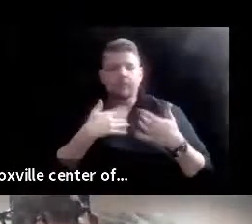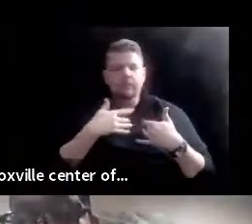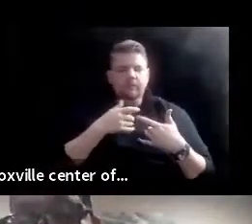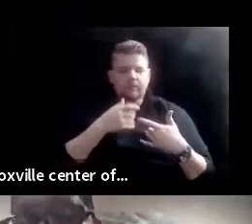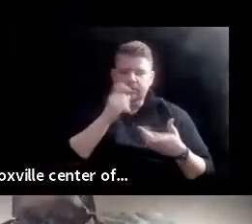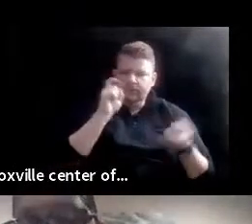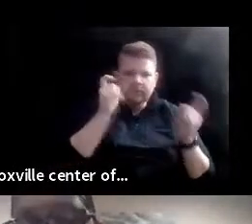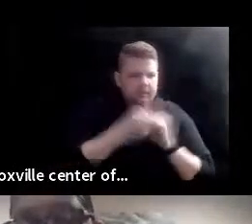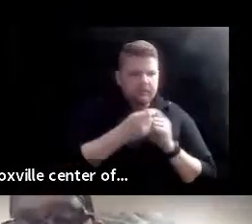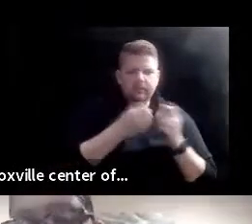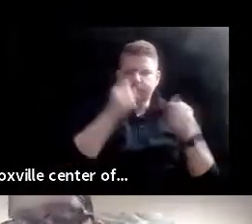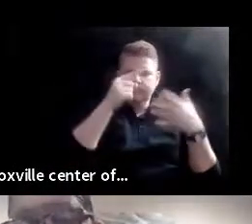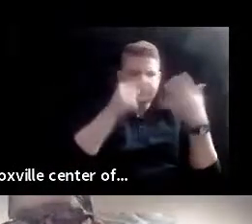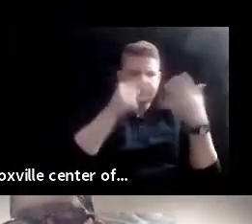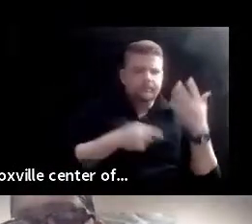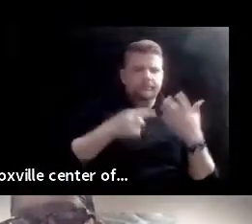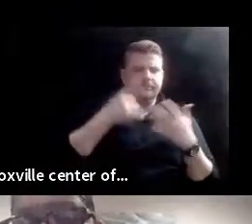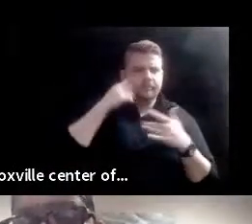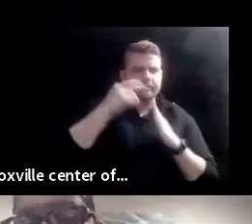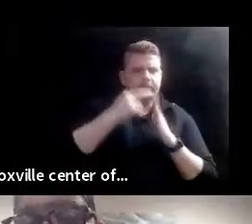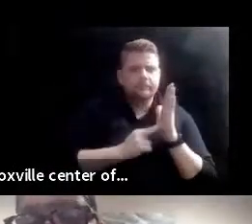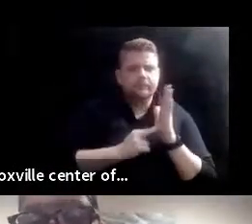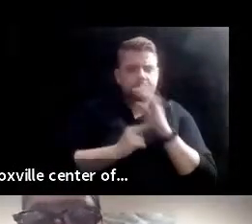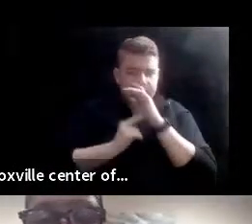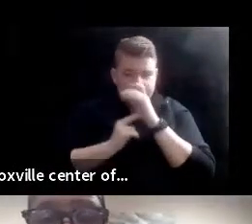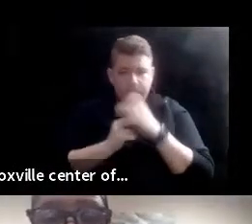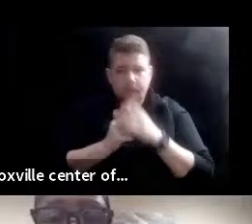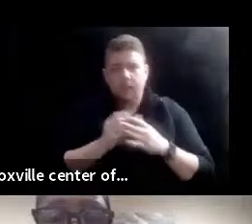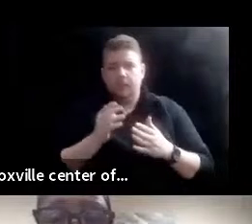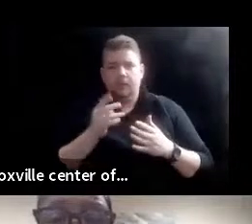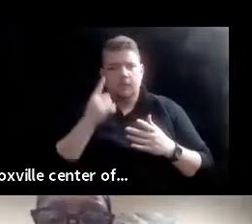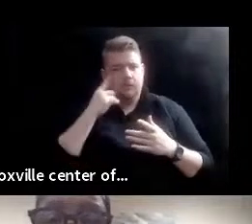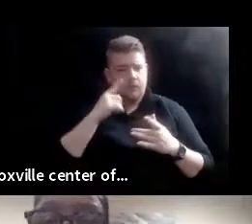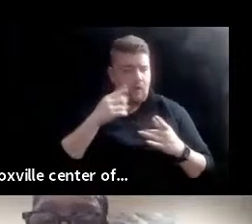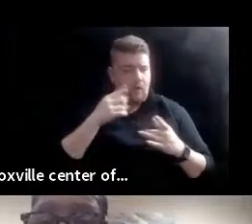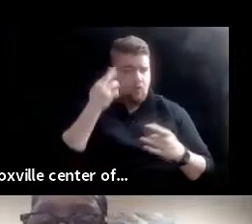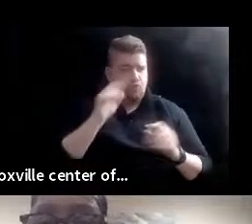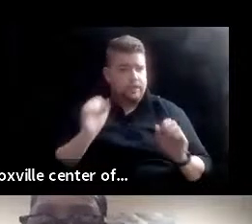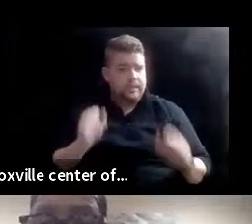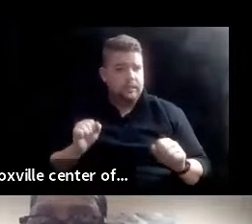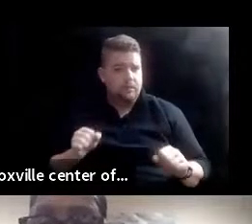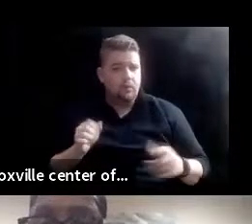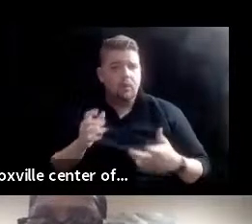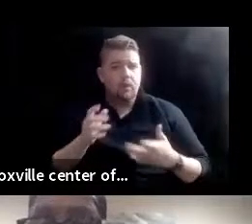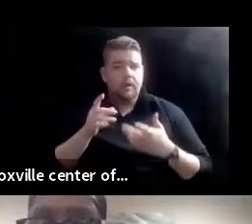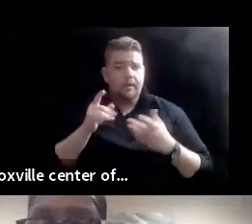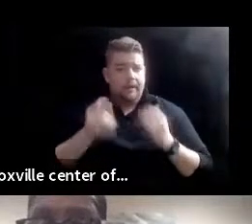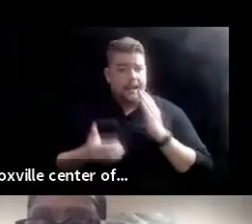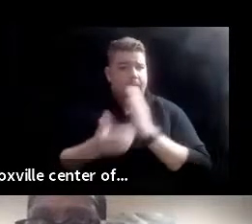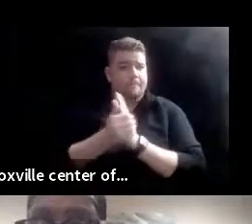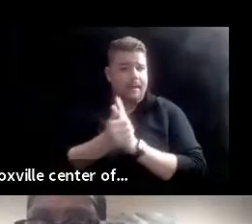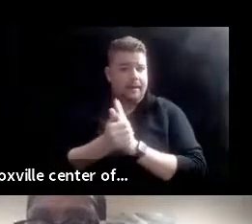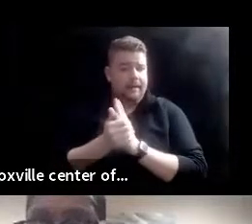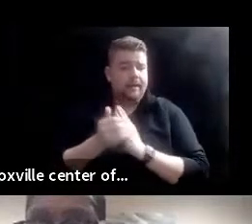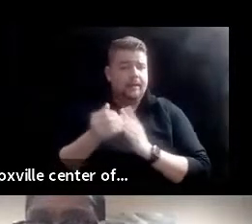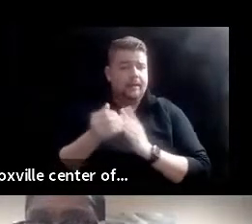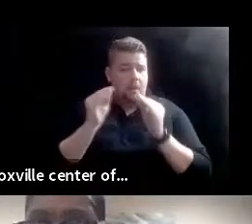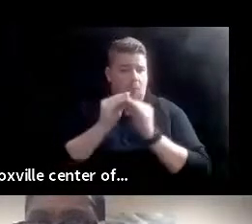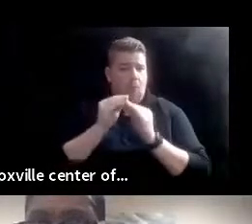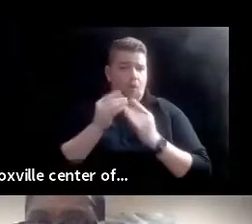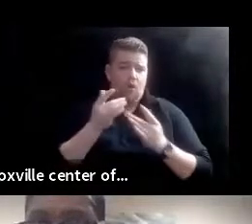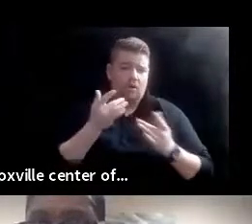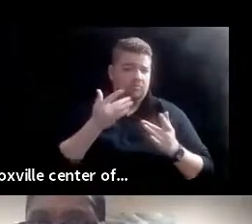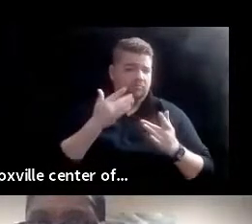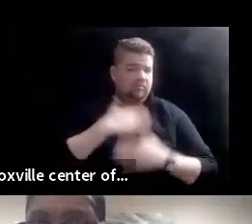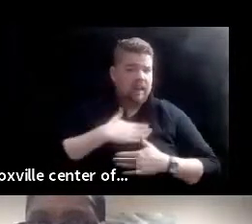this regulation that would be reasonable in amending it that might make it more